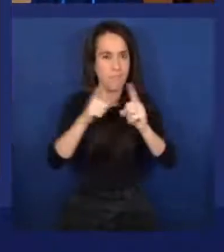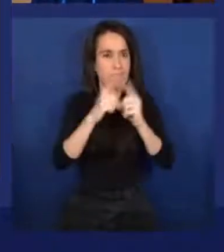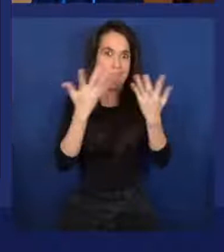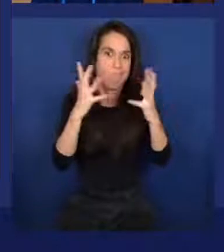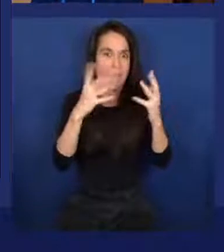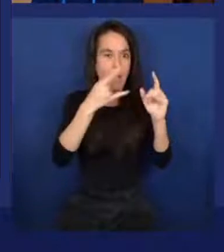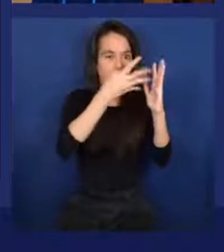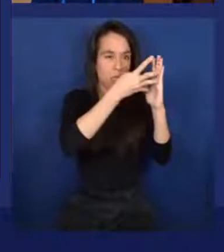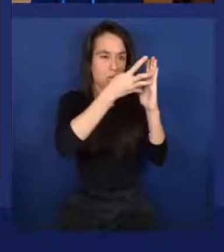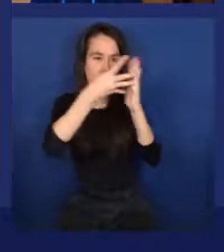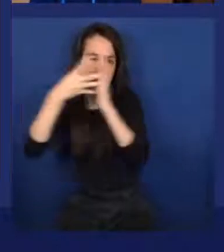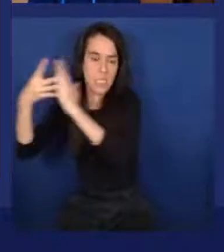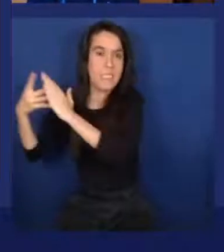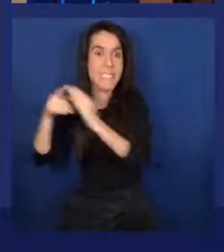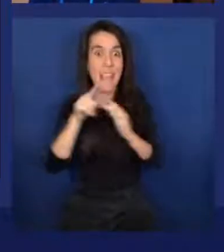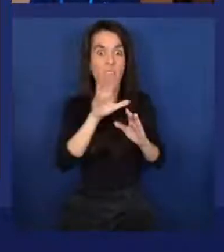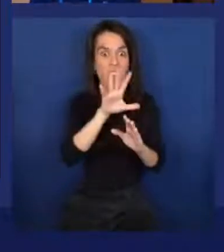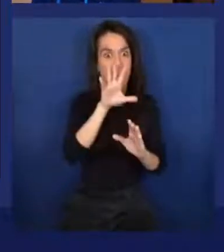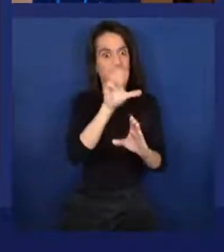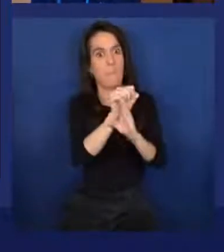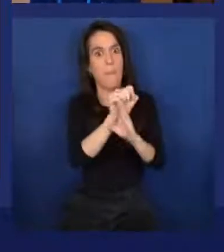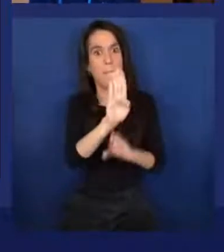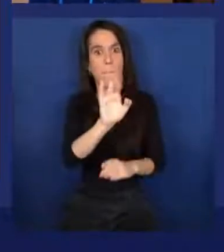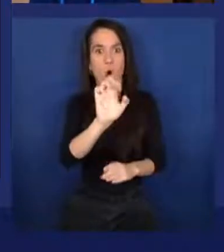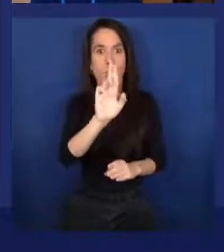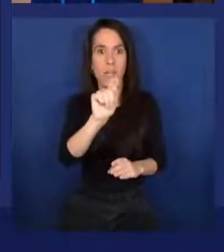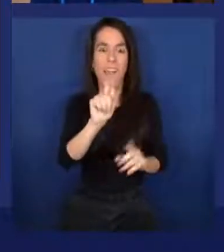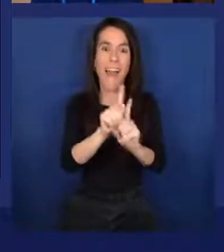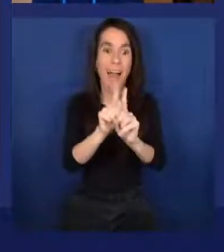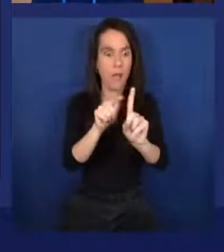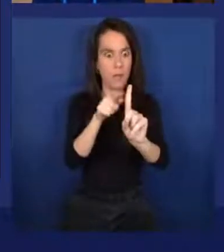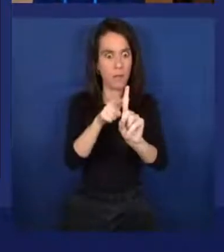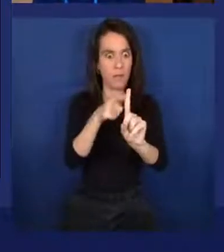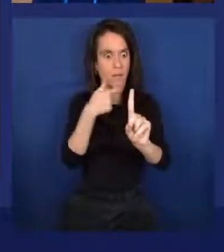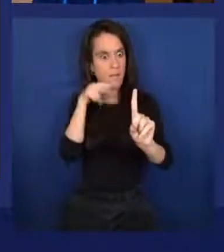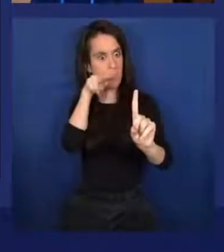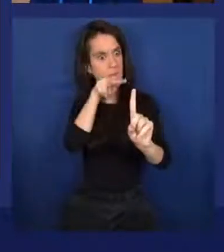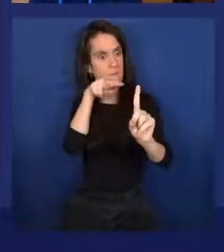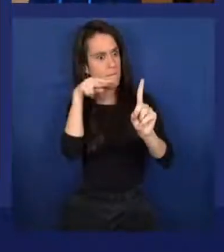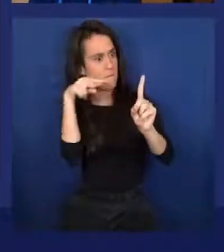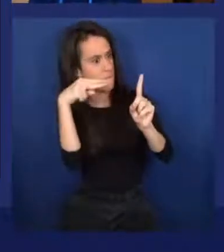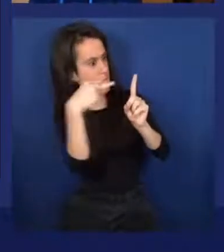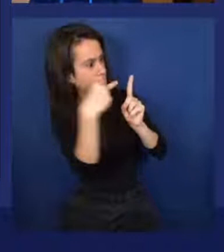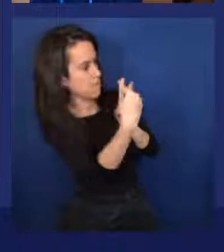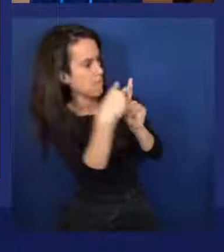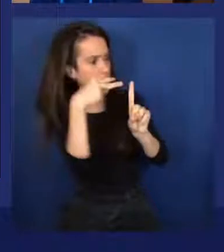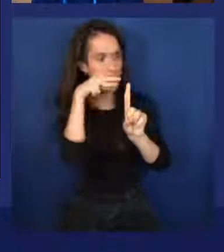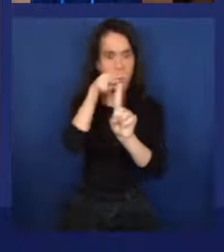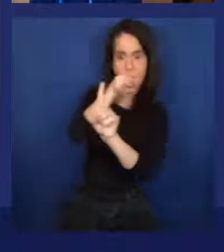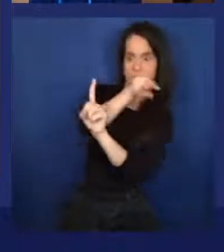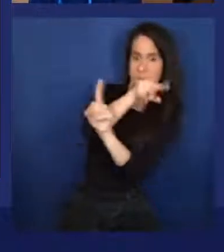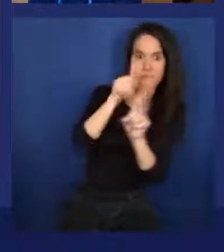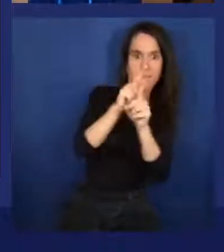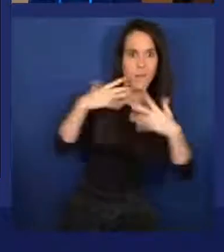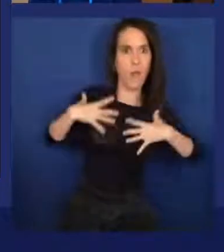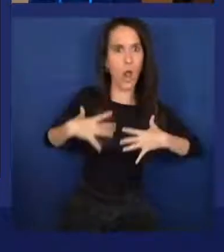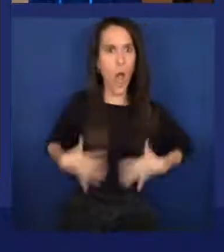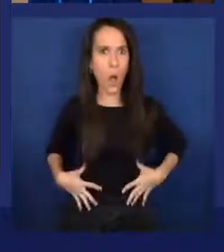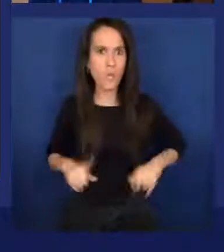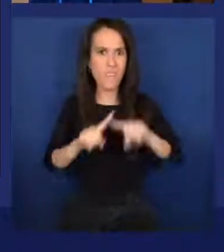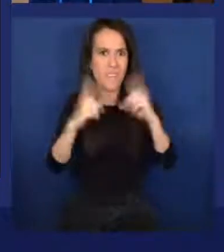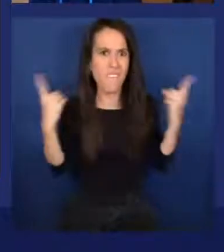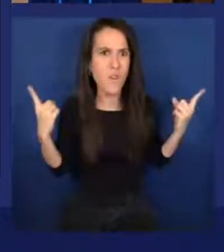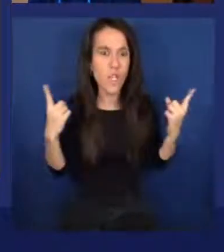it like, hey, this is Bart. And Bart from all kind of angles and maybe different outfits, or in this case we have the same outfit, but he just